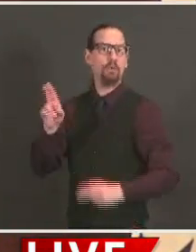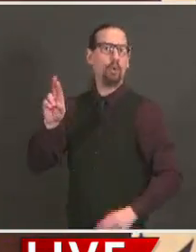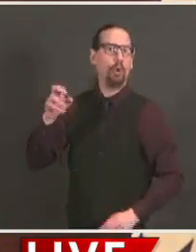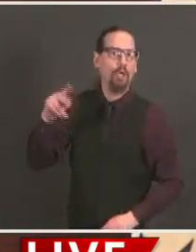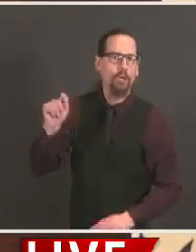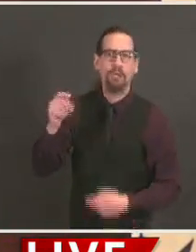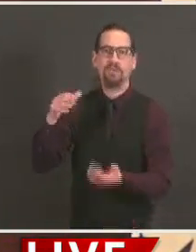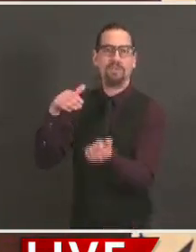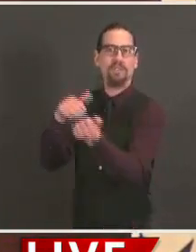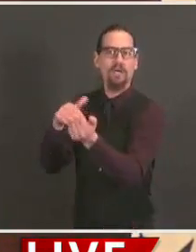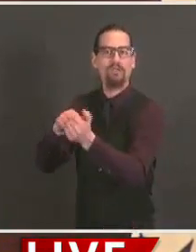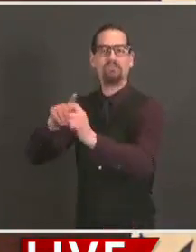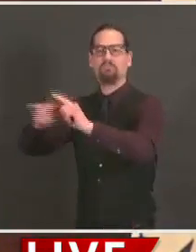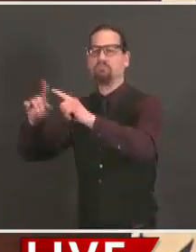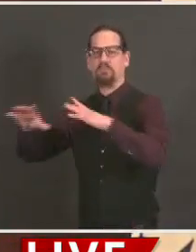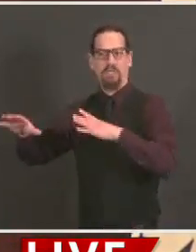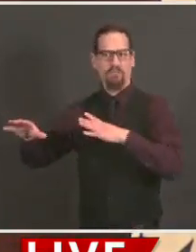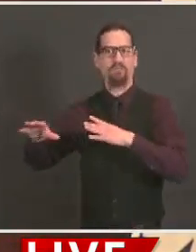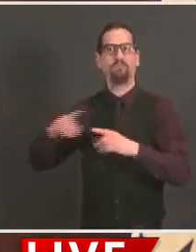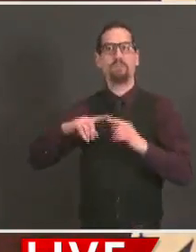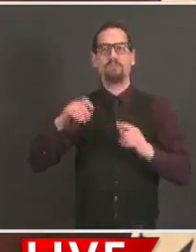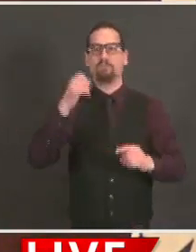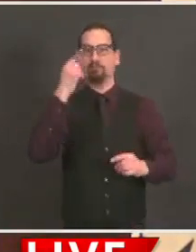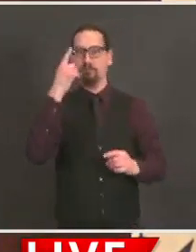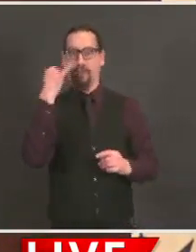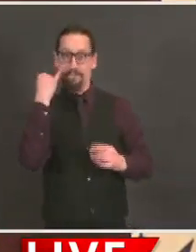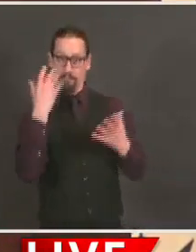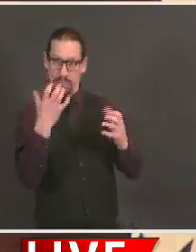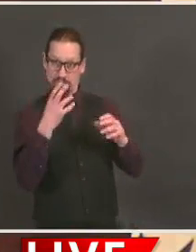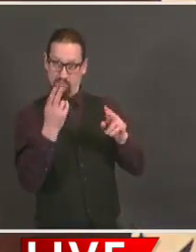similarly, for vaccines, you will go